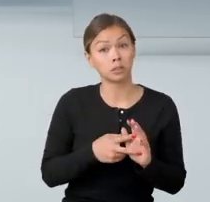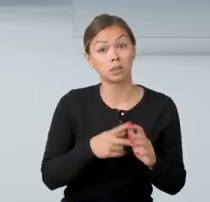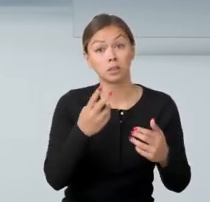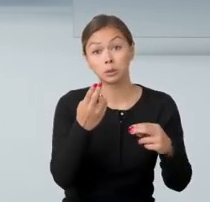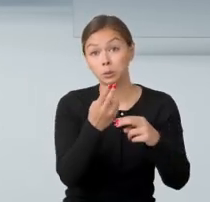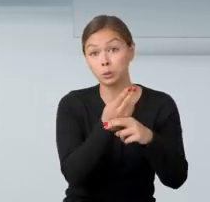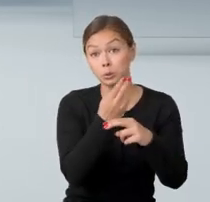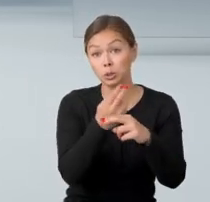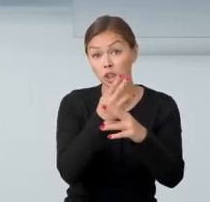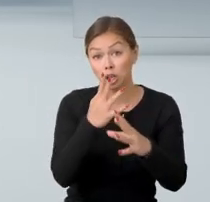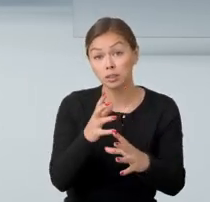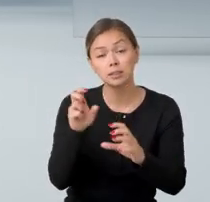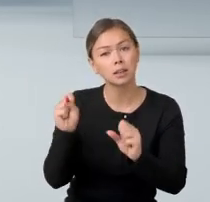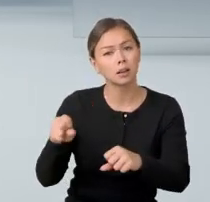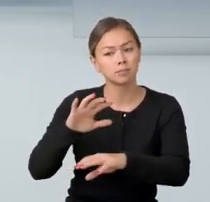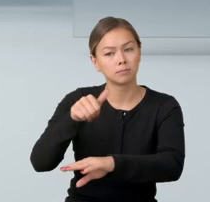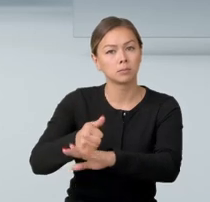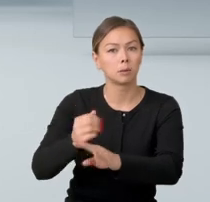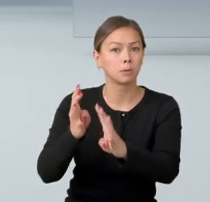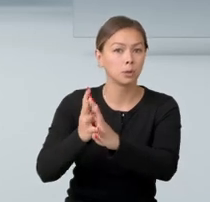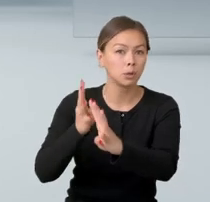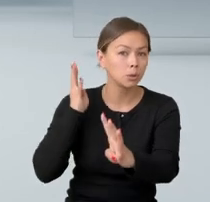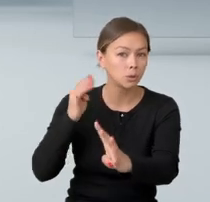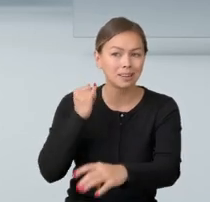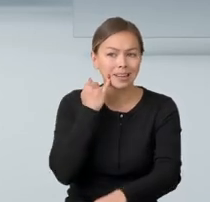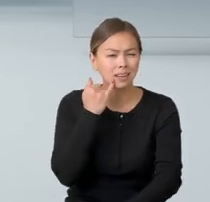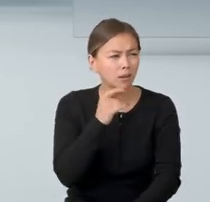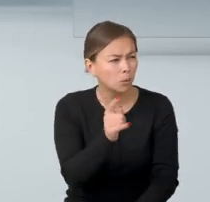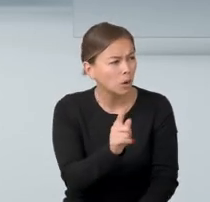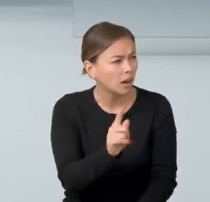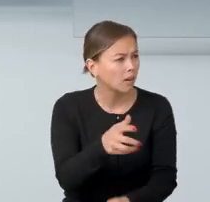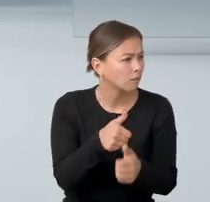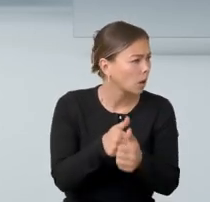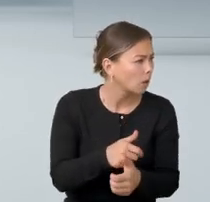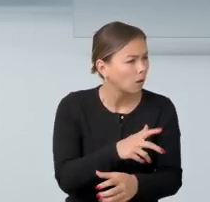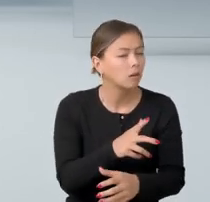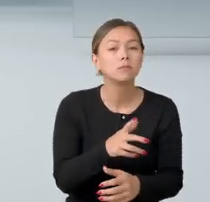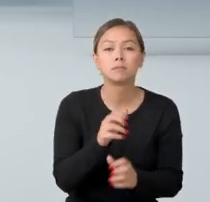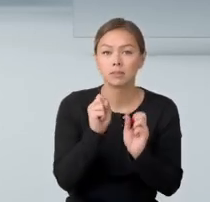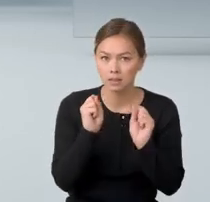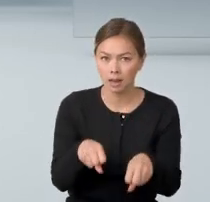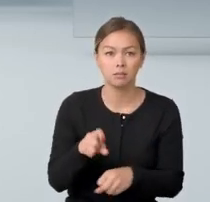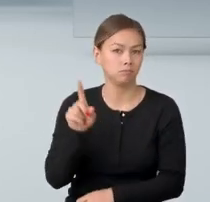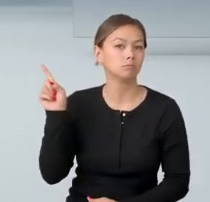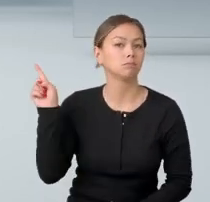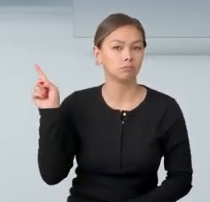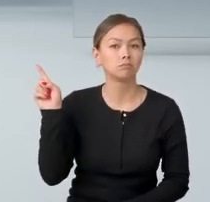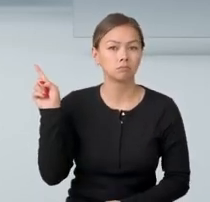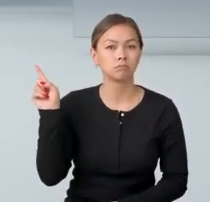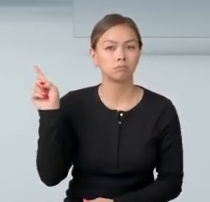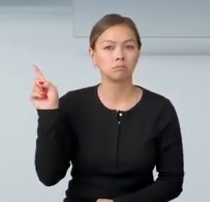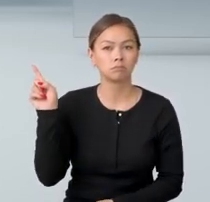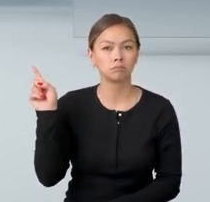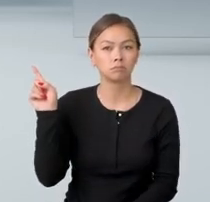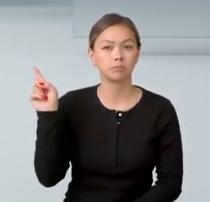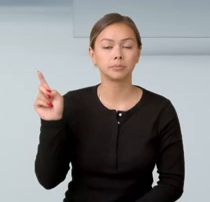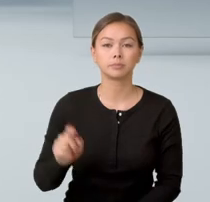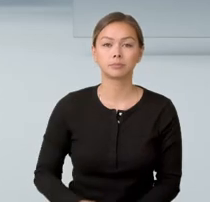request so the users can even have a cue to follow the request that needs to be solved